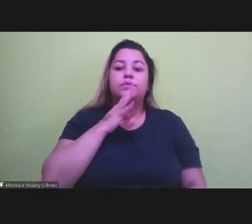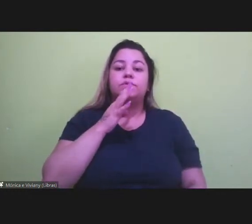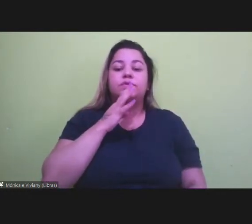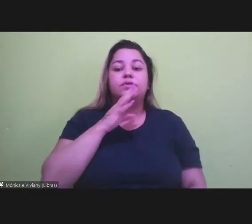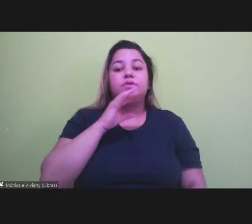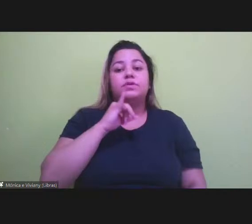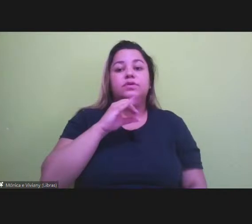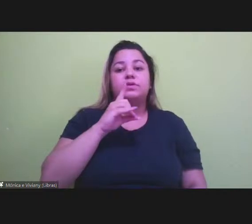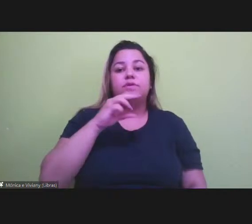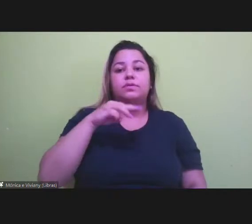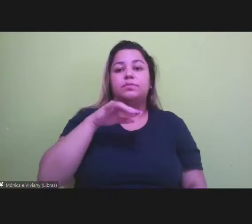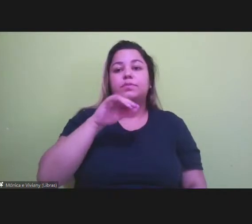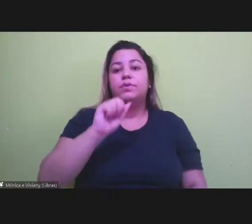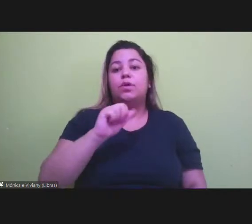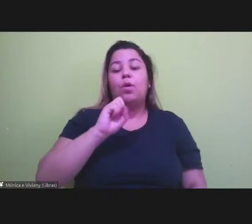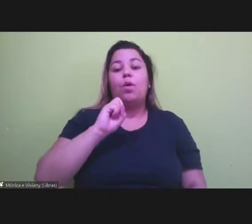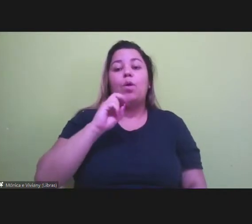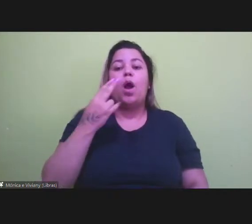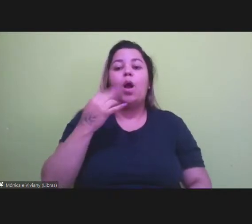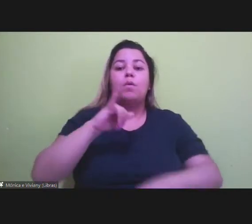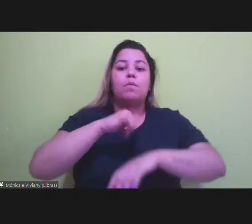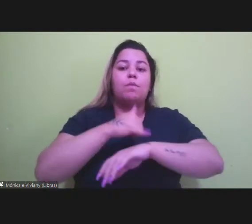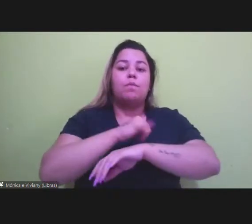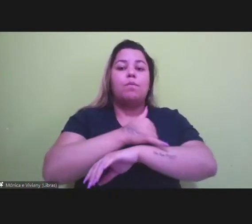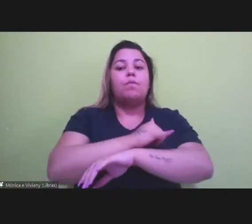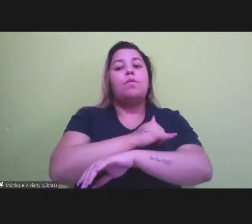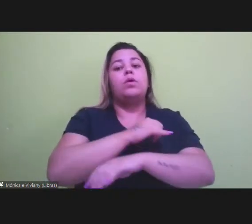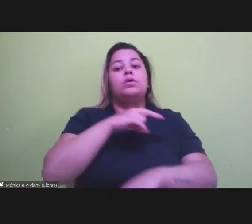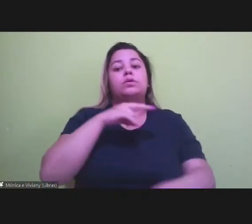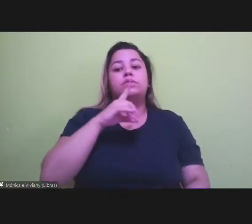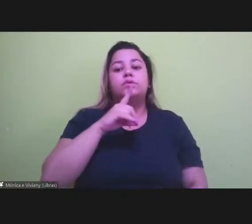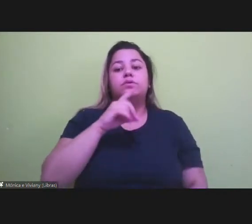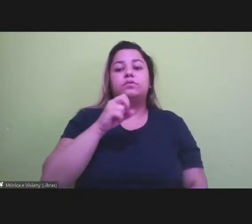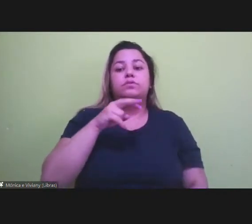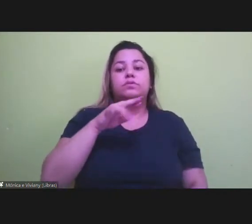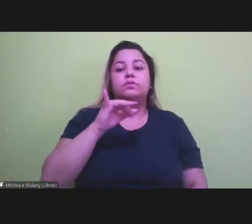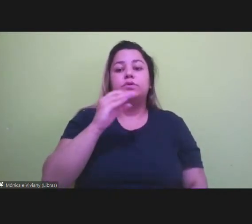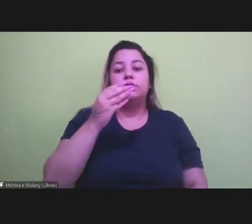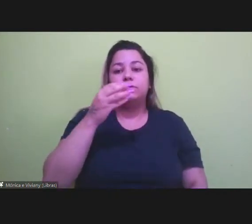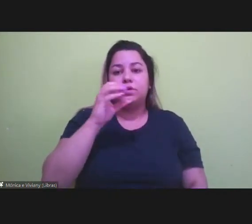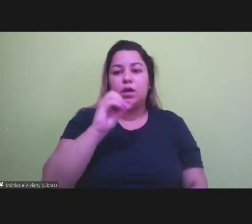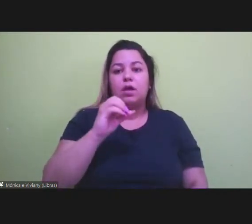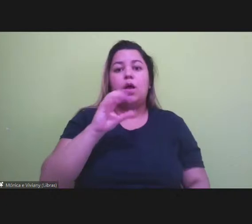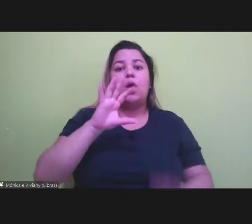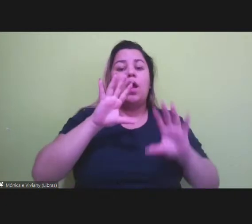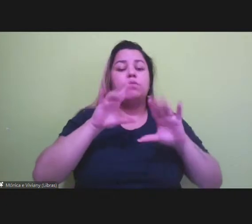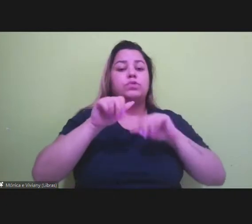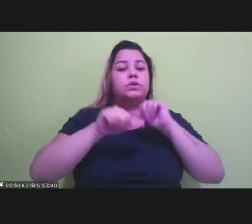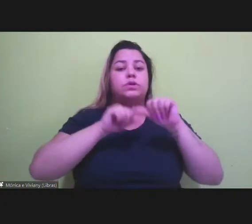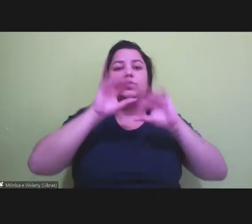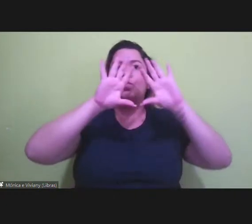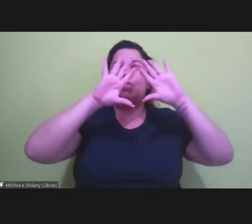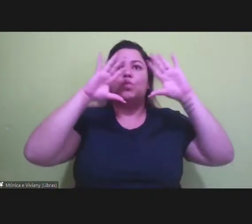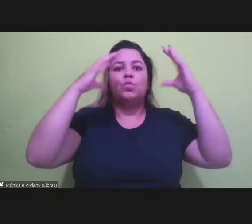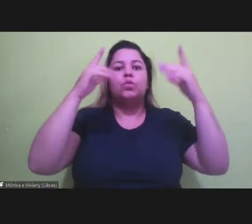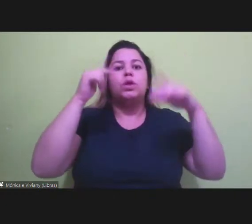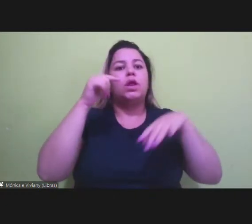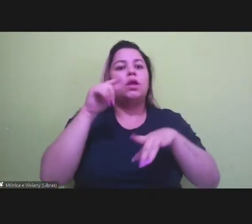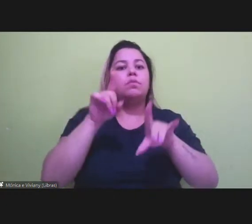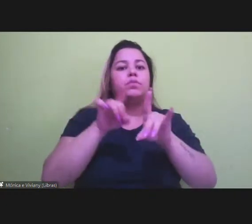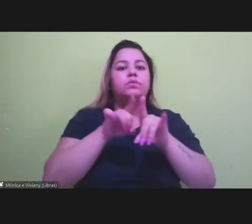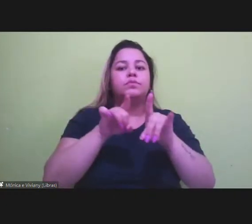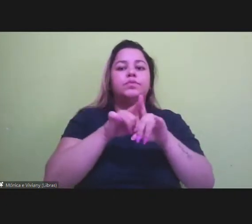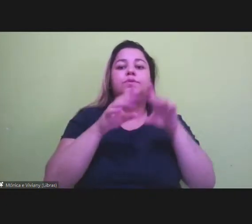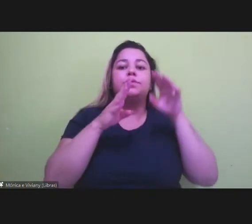the recognition of this global syndemic, so malnutrition and the climate change, they have